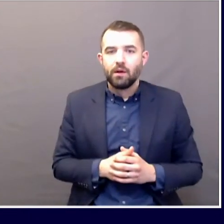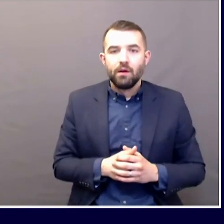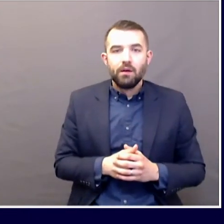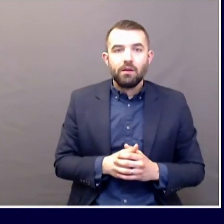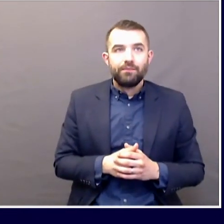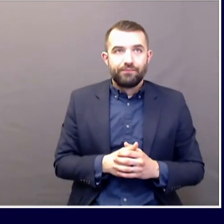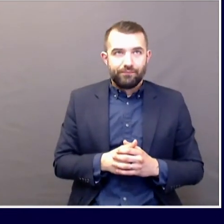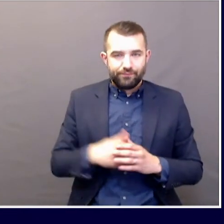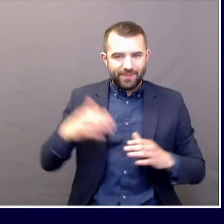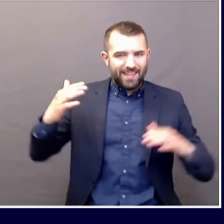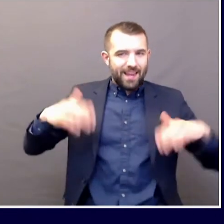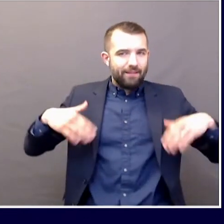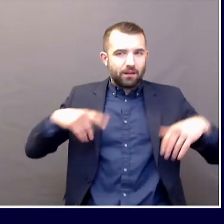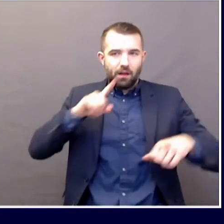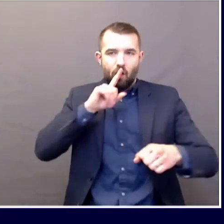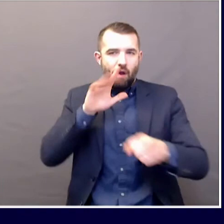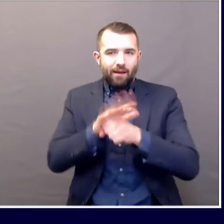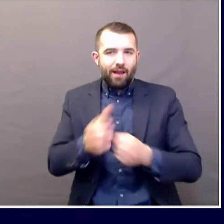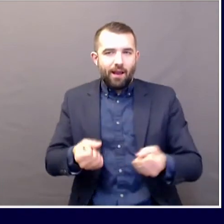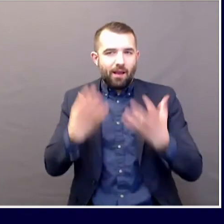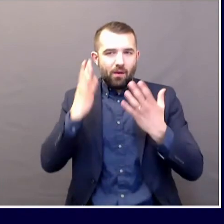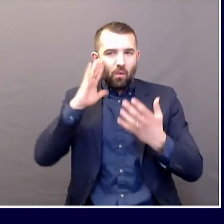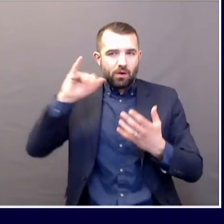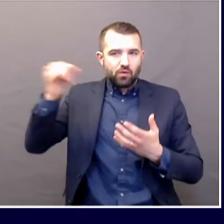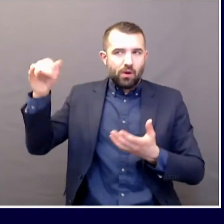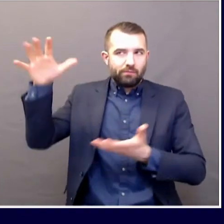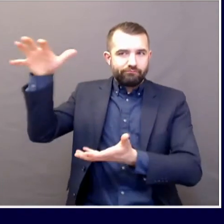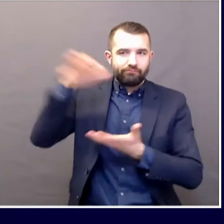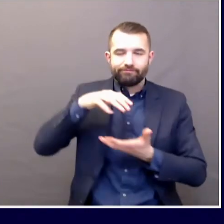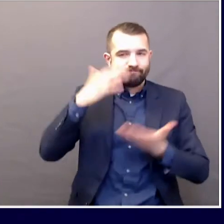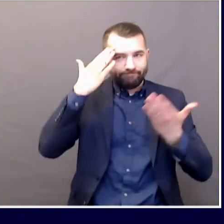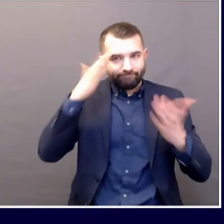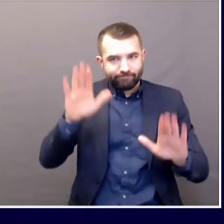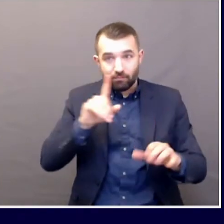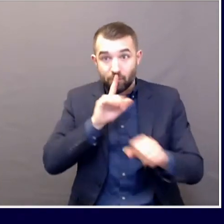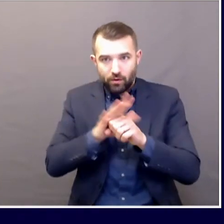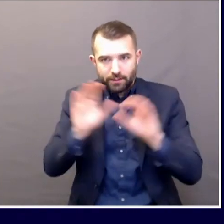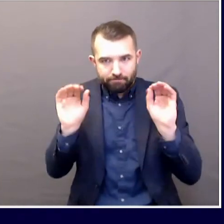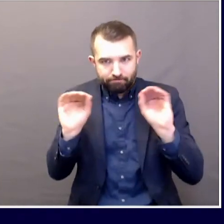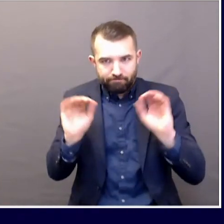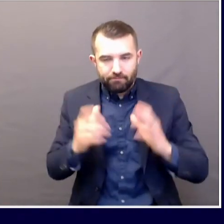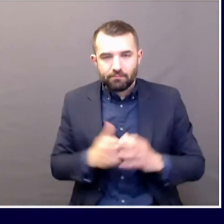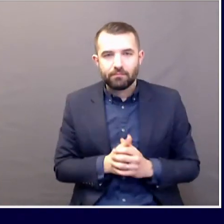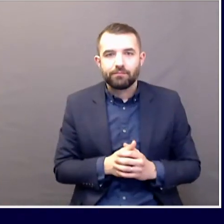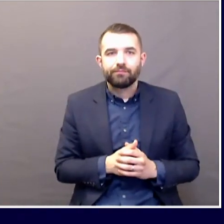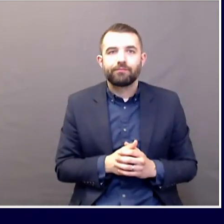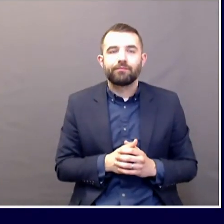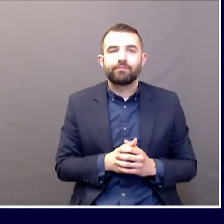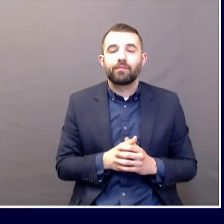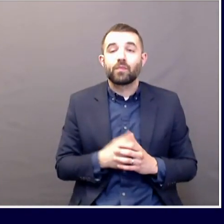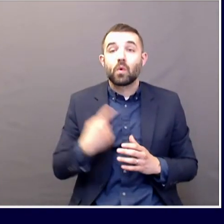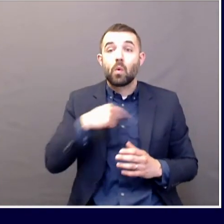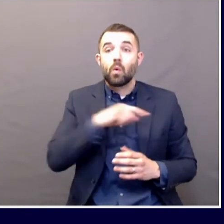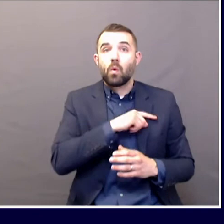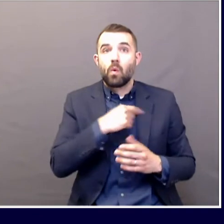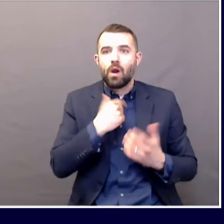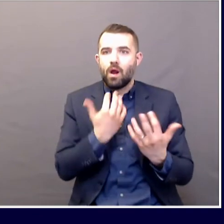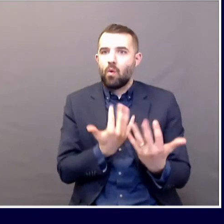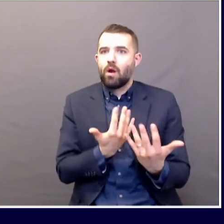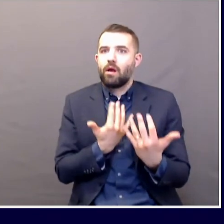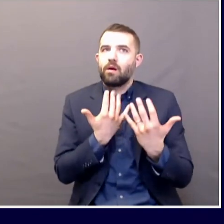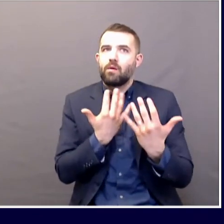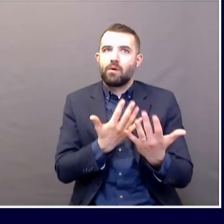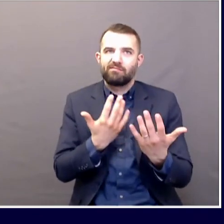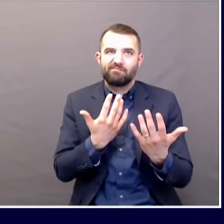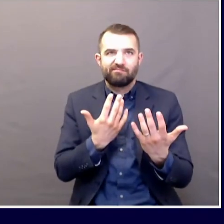vaccine coming into the state would be. Again, right now, our focus is on waiting for potentially the emergency use authorization.